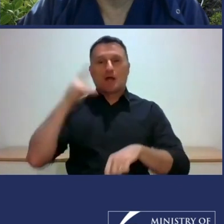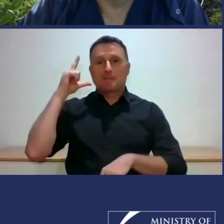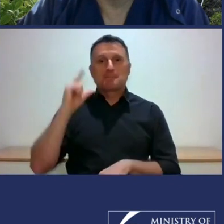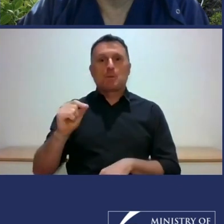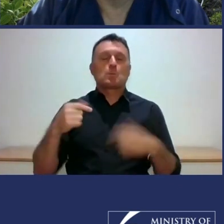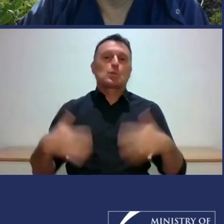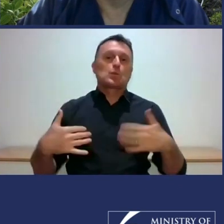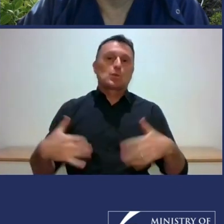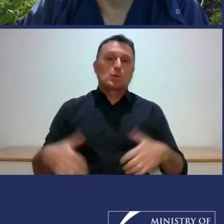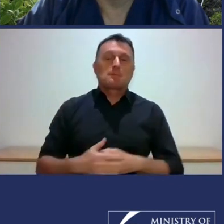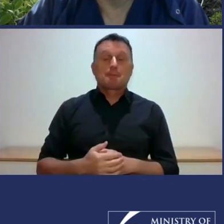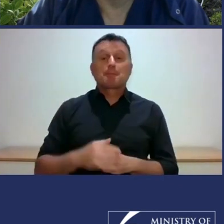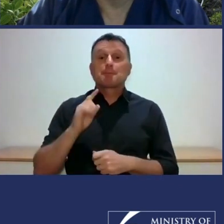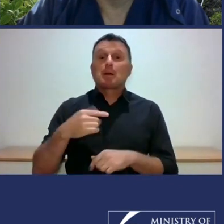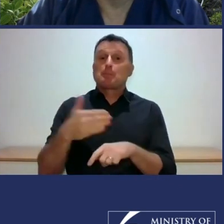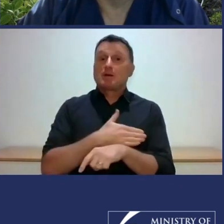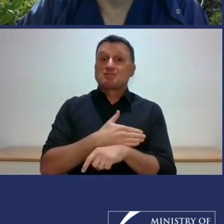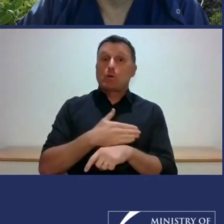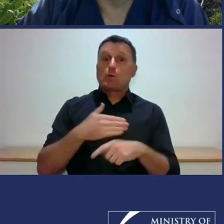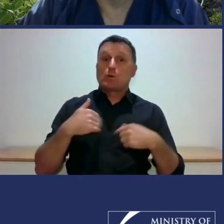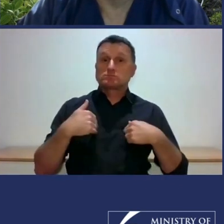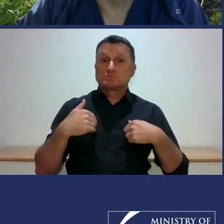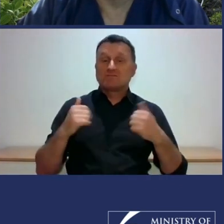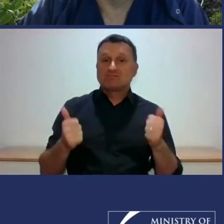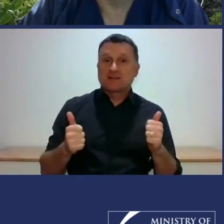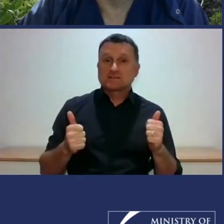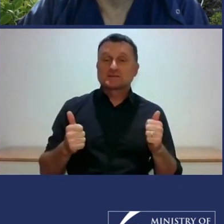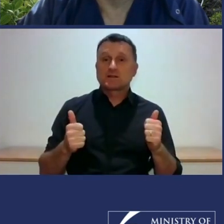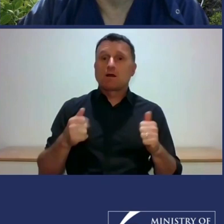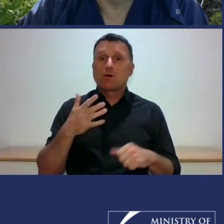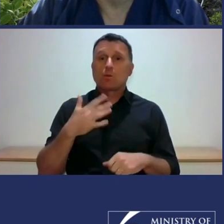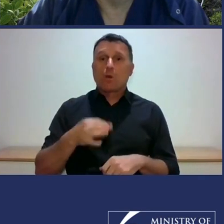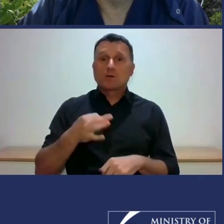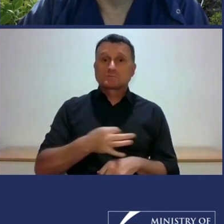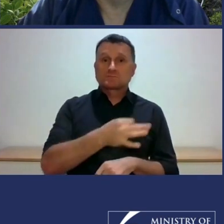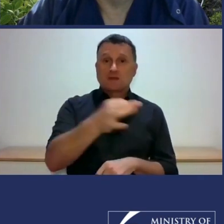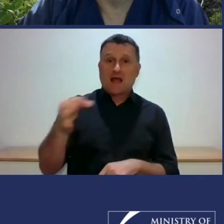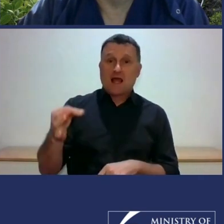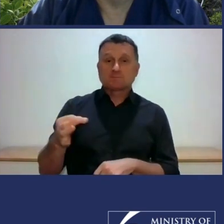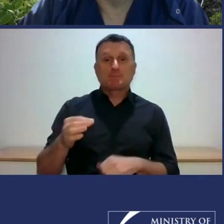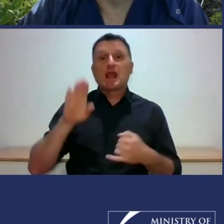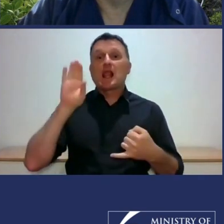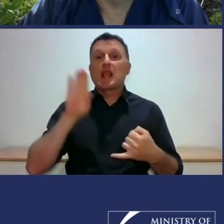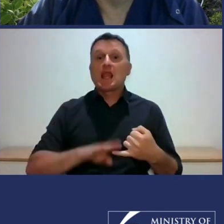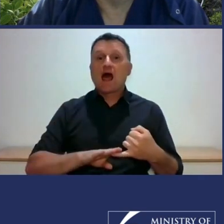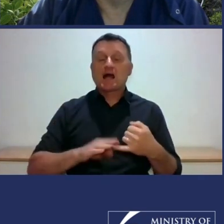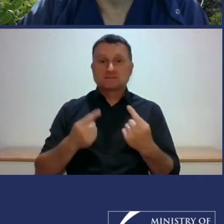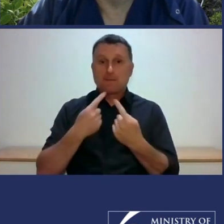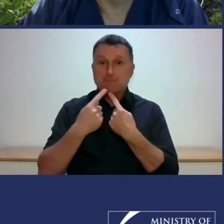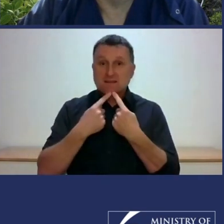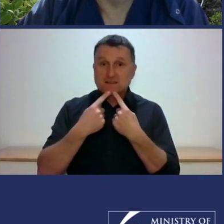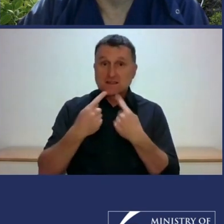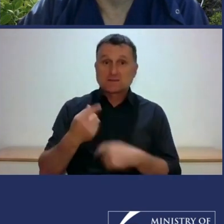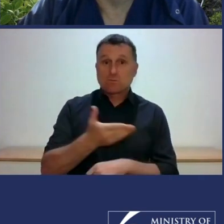go, I just guess I'd like to ask you all if you've got one last message for the people that have joined us